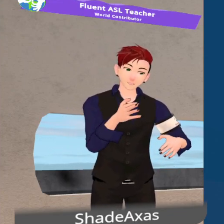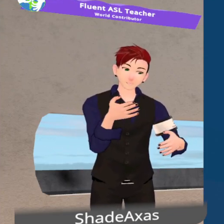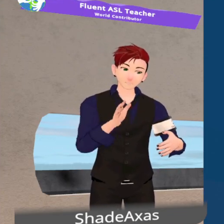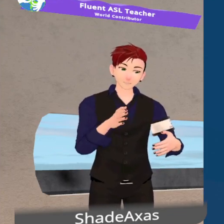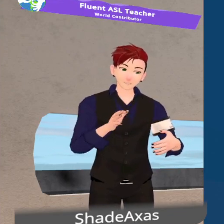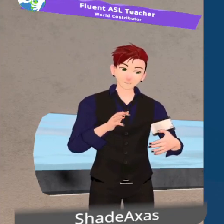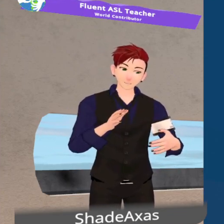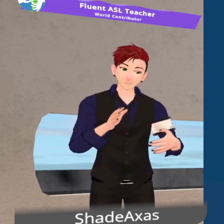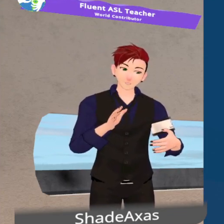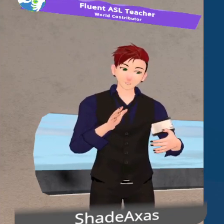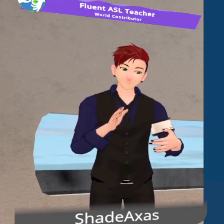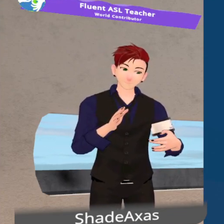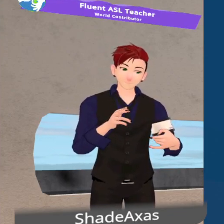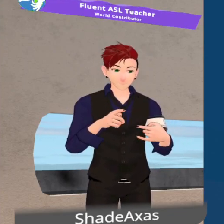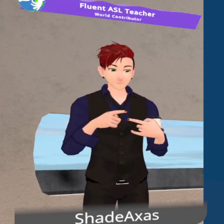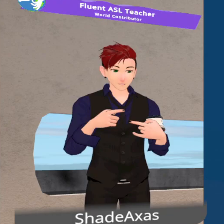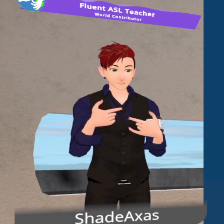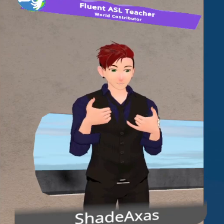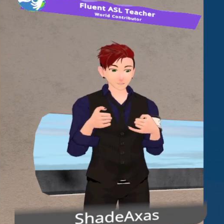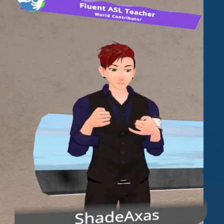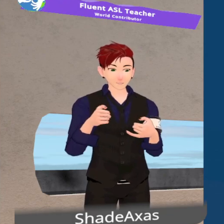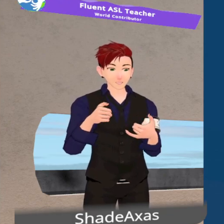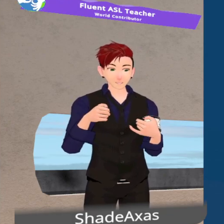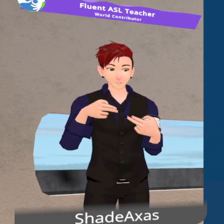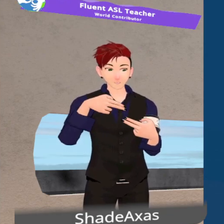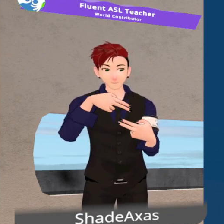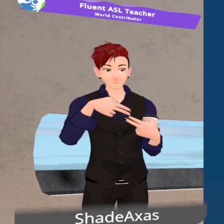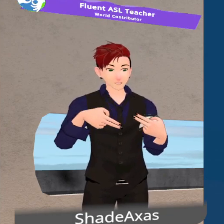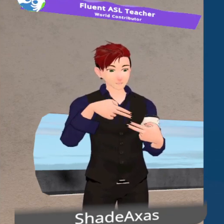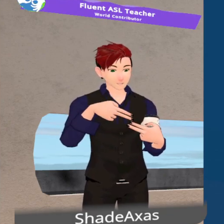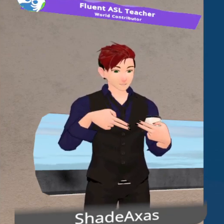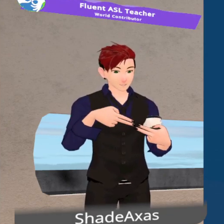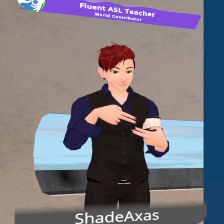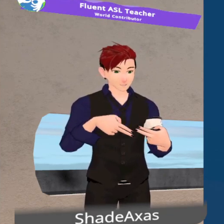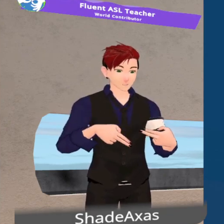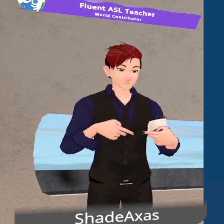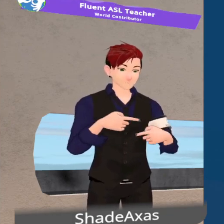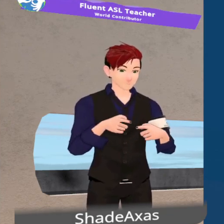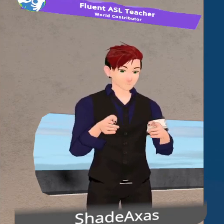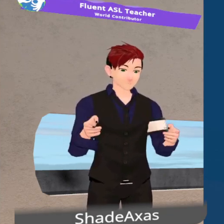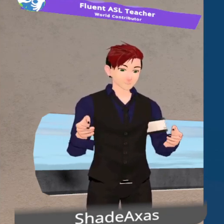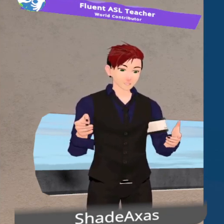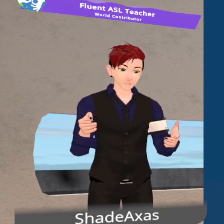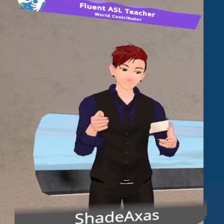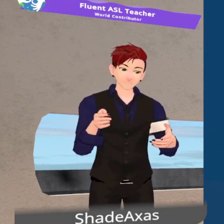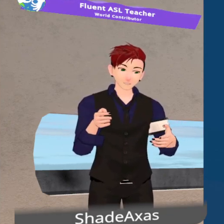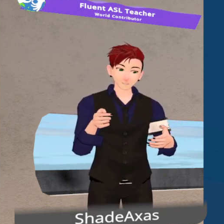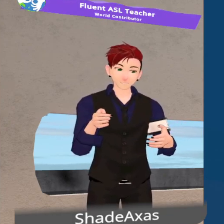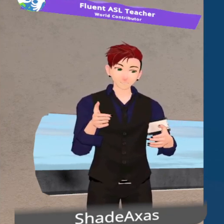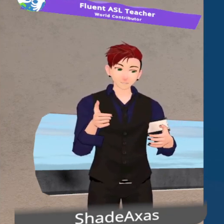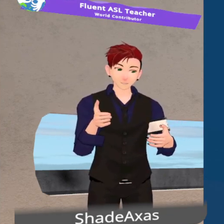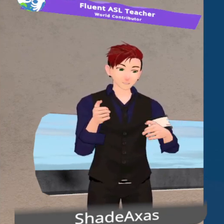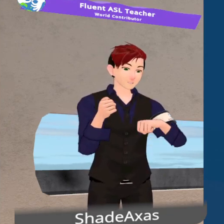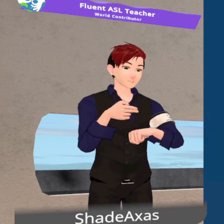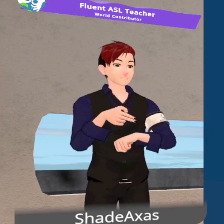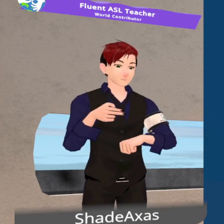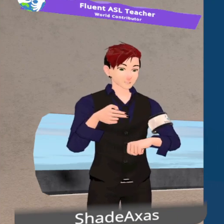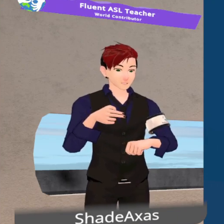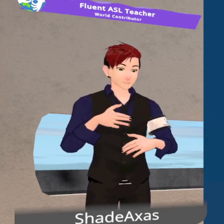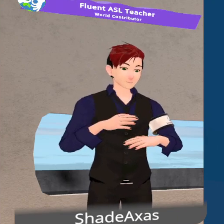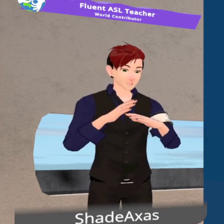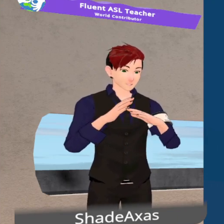So yeah, it's a bit of a struggle trying to oscillate between the two, but it's